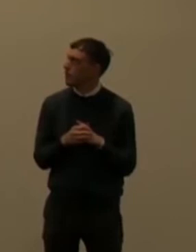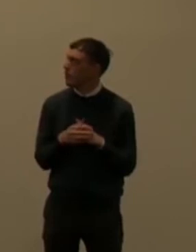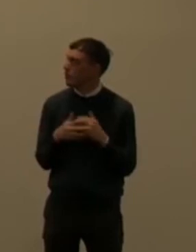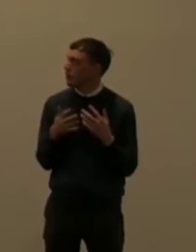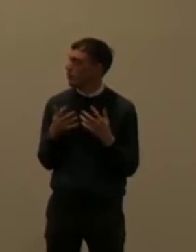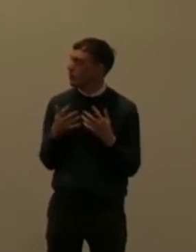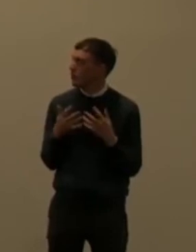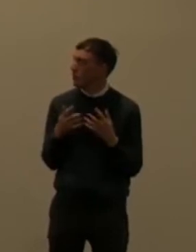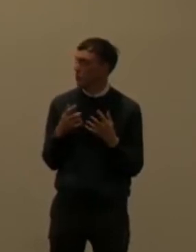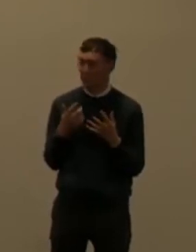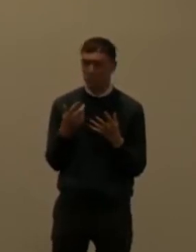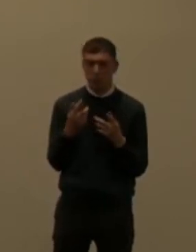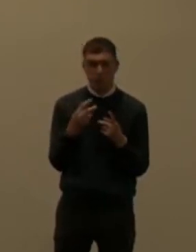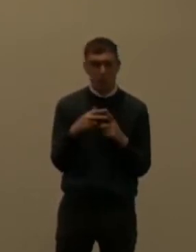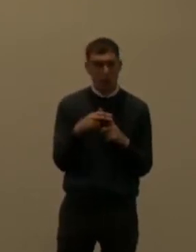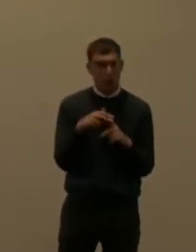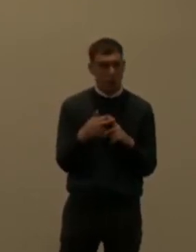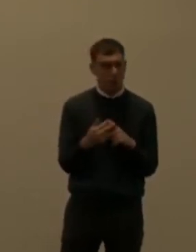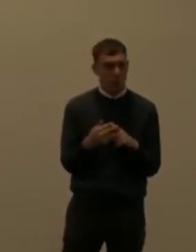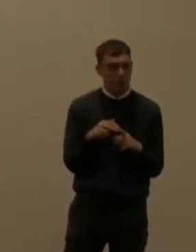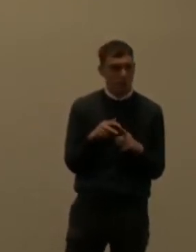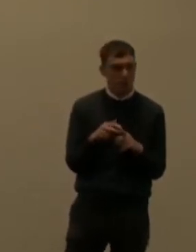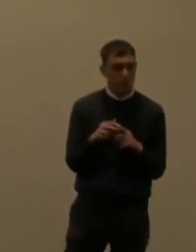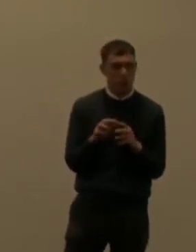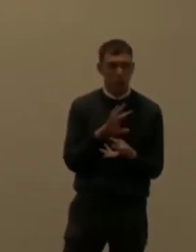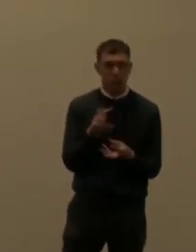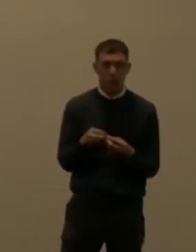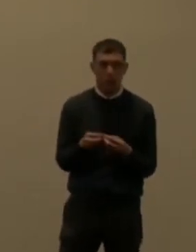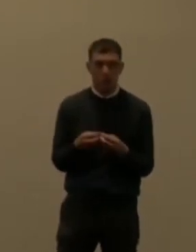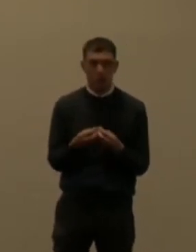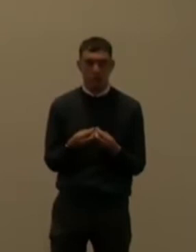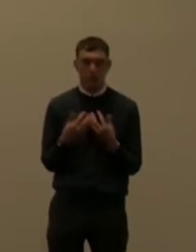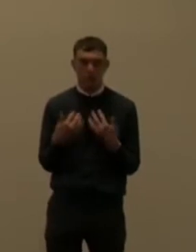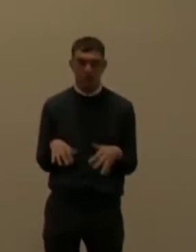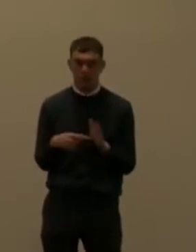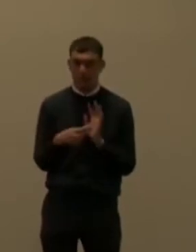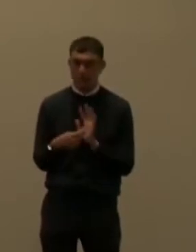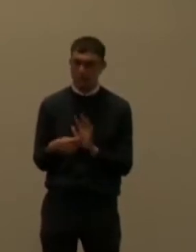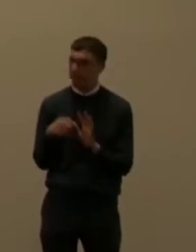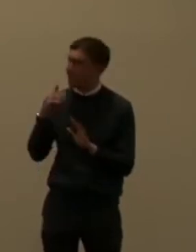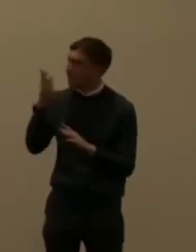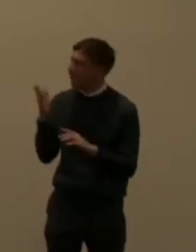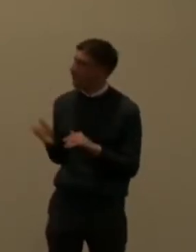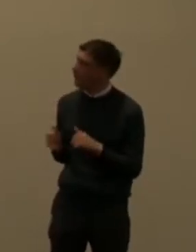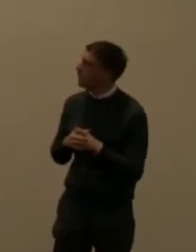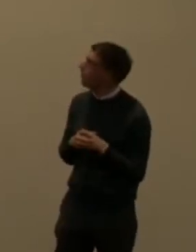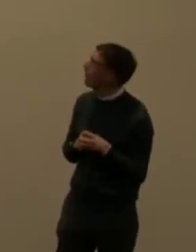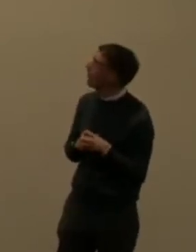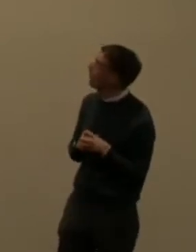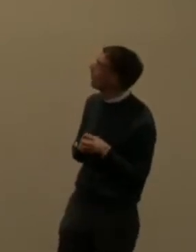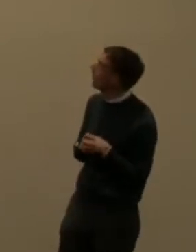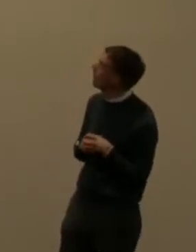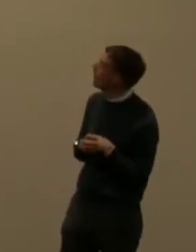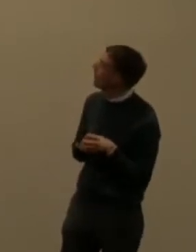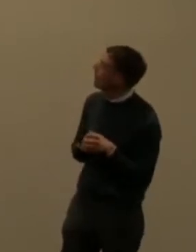the publish customization, the export to the solution, the unpacking, and then the command line to push it to the central repository. And if